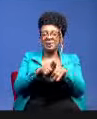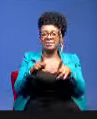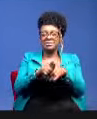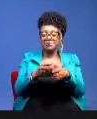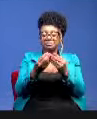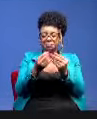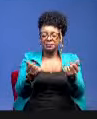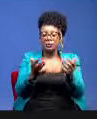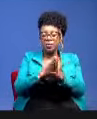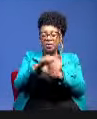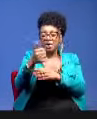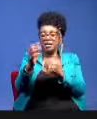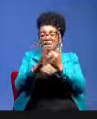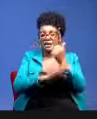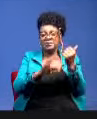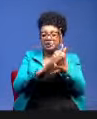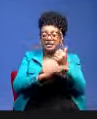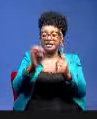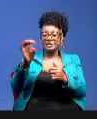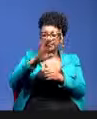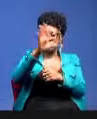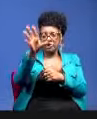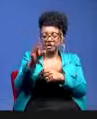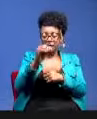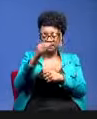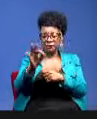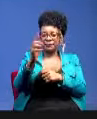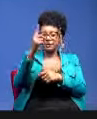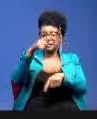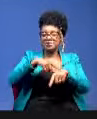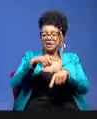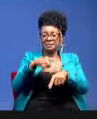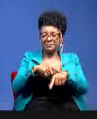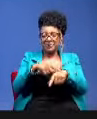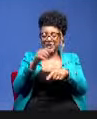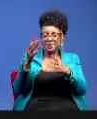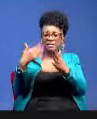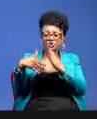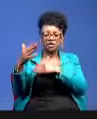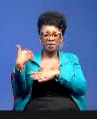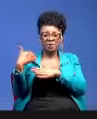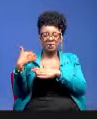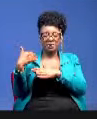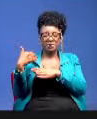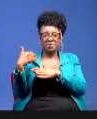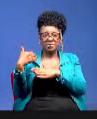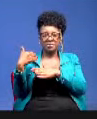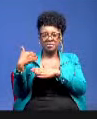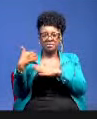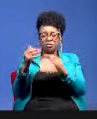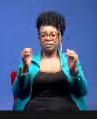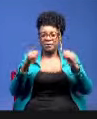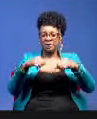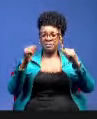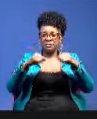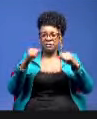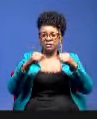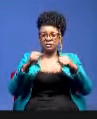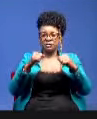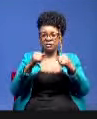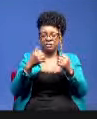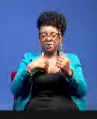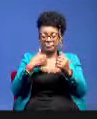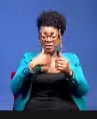wa nchi zingine za Afrika Mashariki kwa mara ya kwanza katika historia. Been able to really capacity